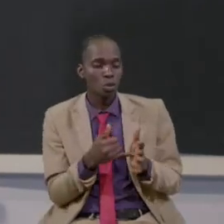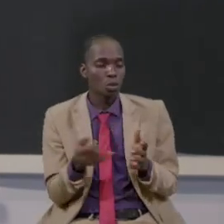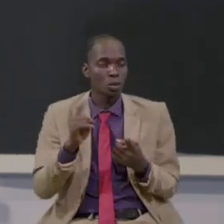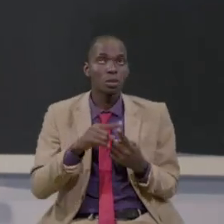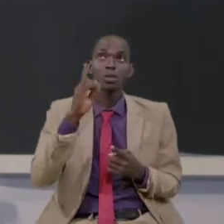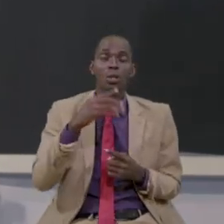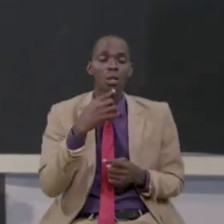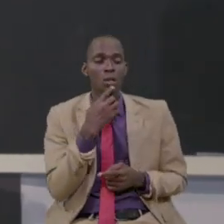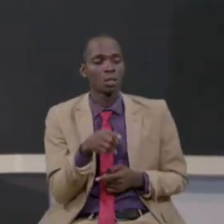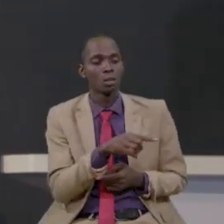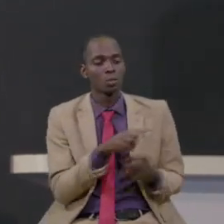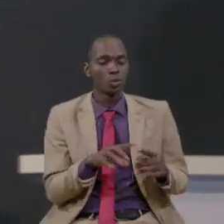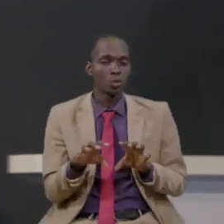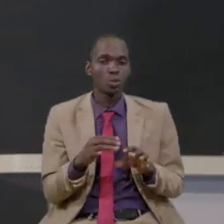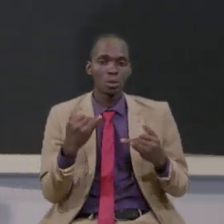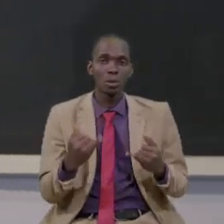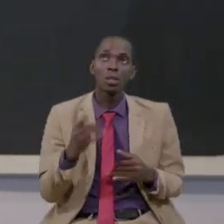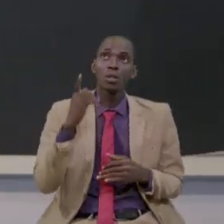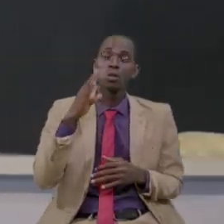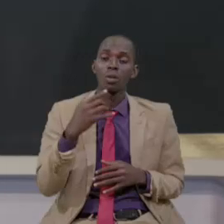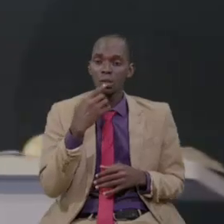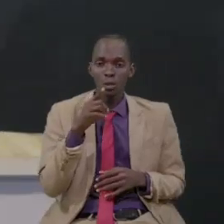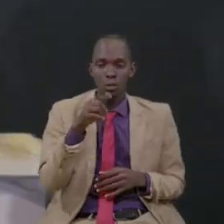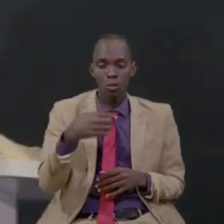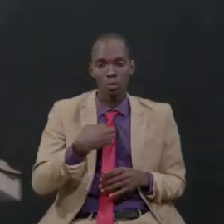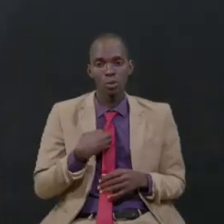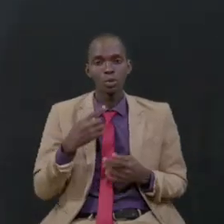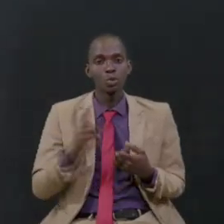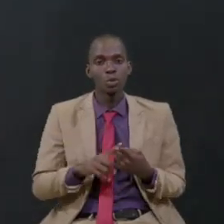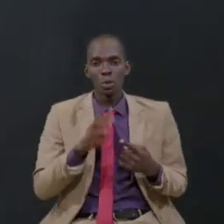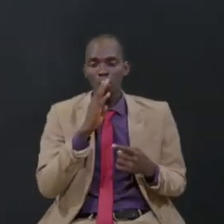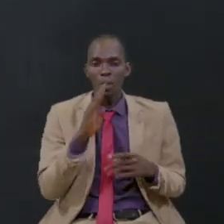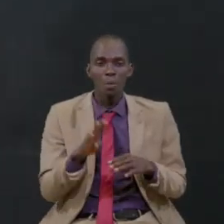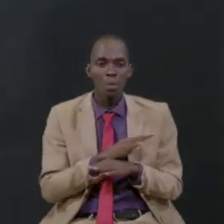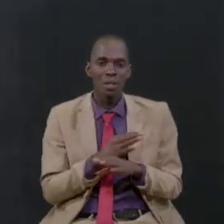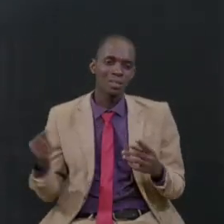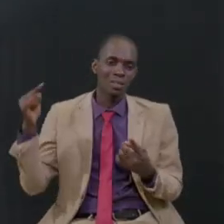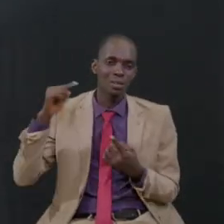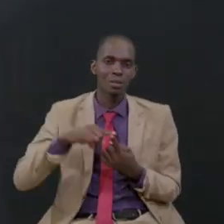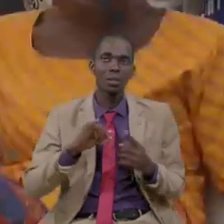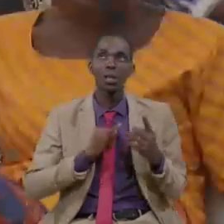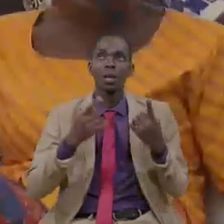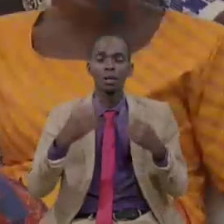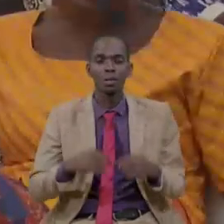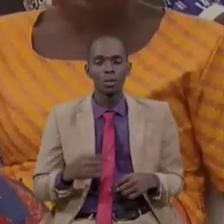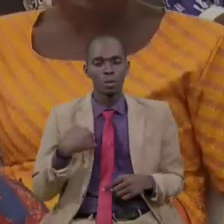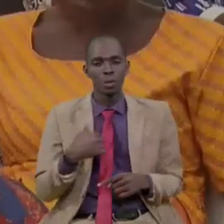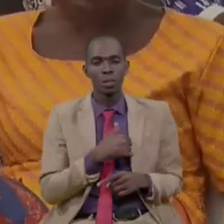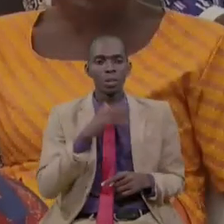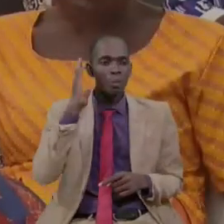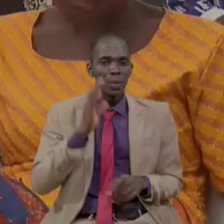me, occupy till I come. We will do it in Jesus'